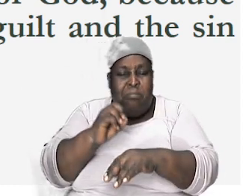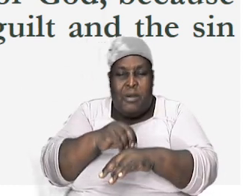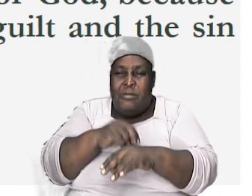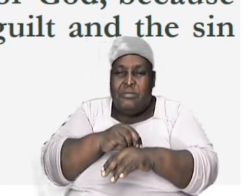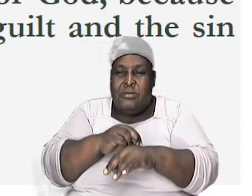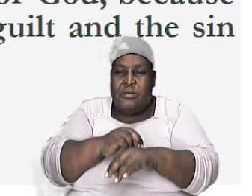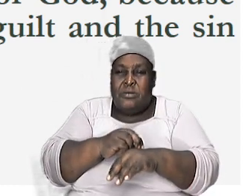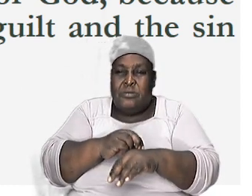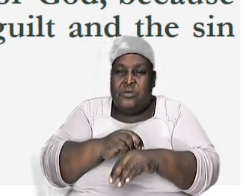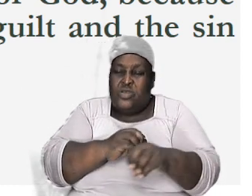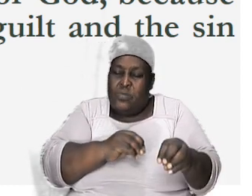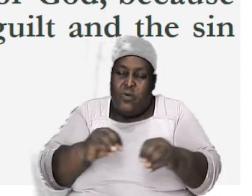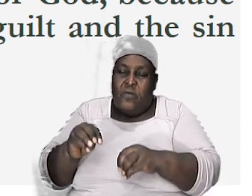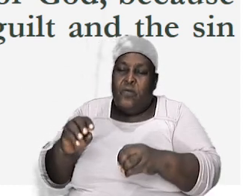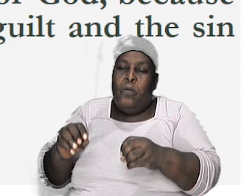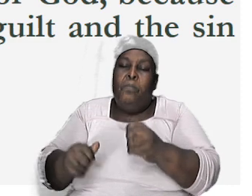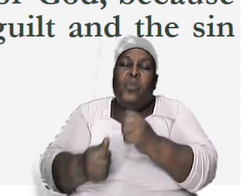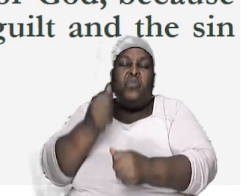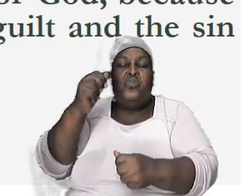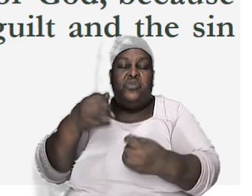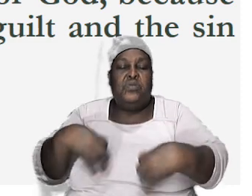was most important to her.